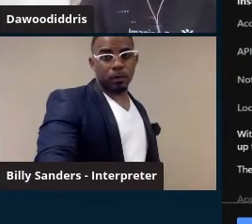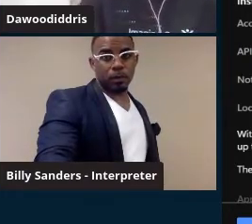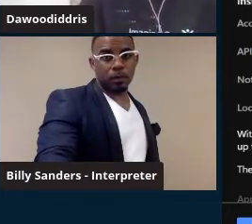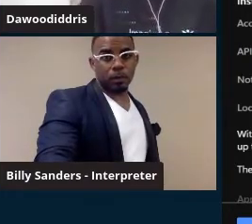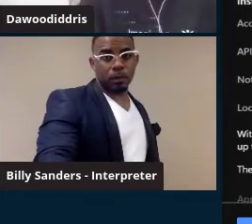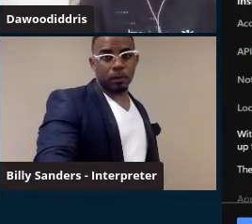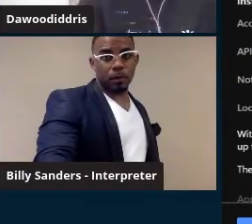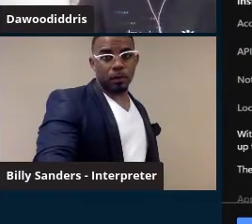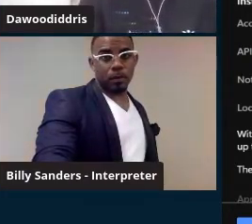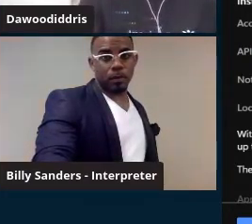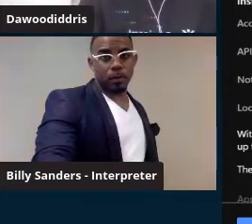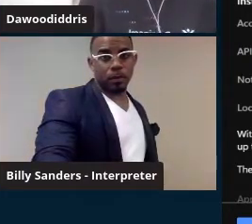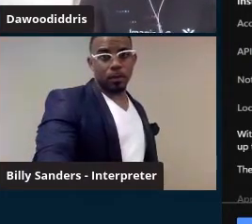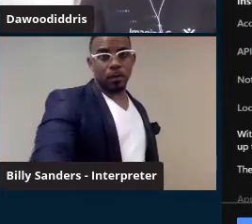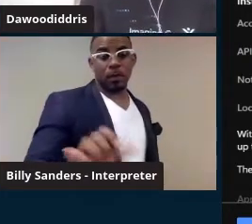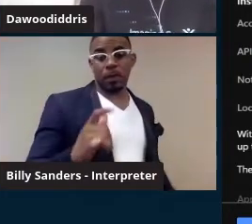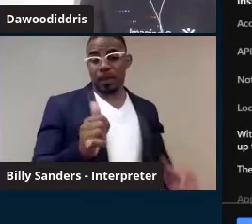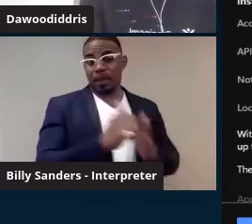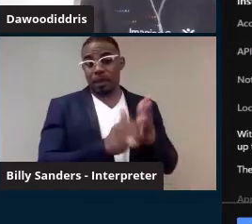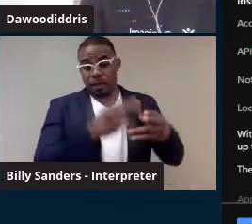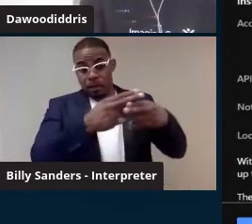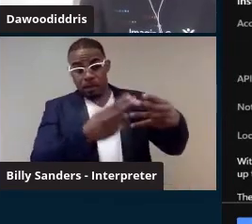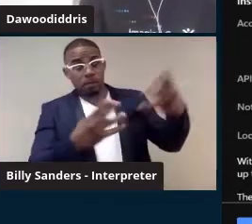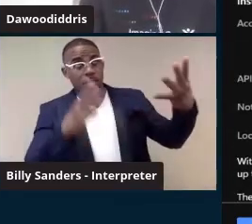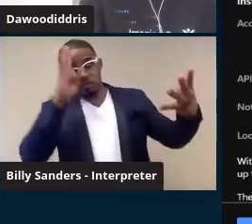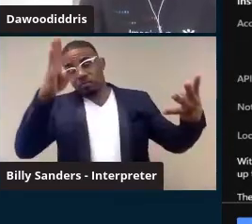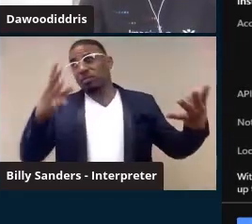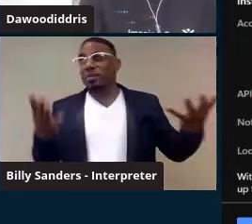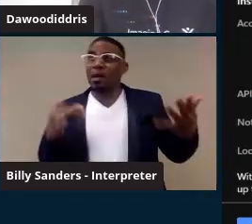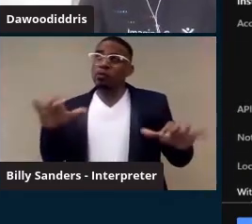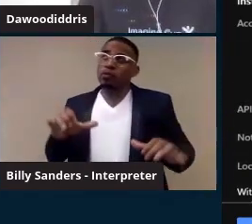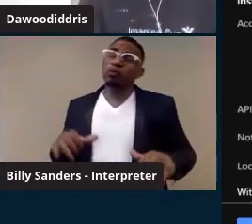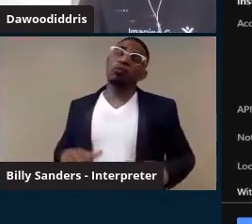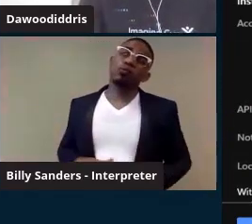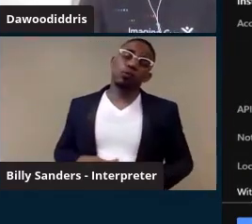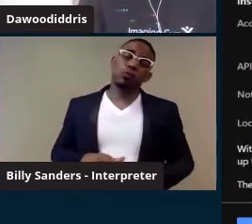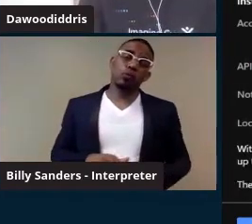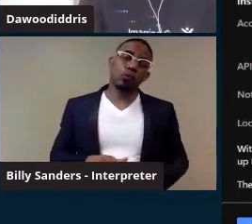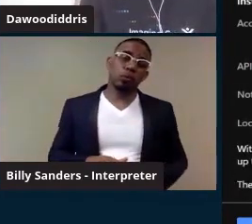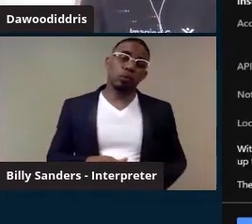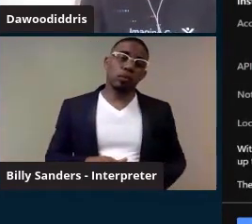a name. Okay, so maybe I'm going to call this to do